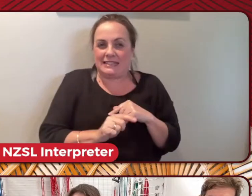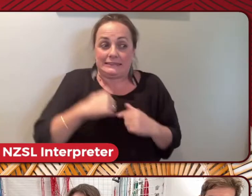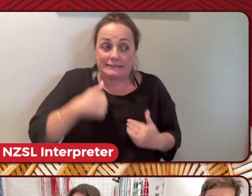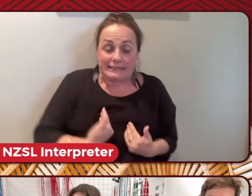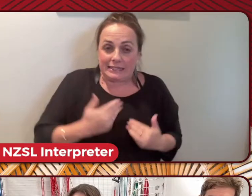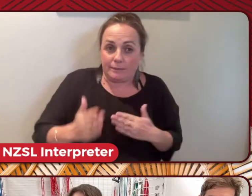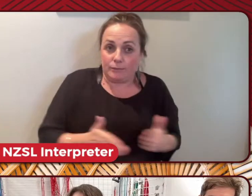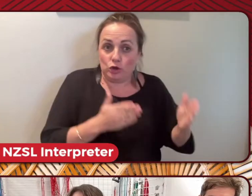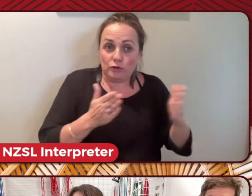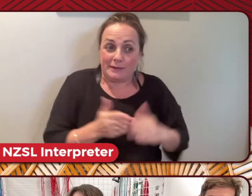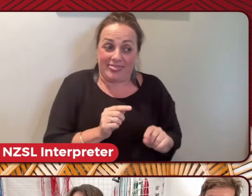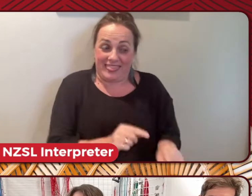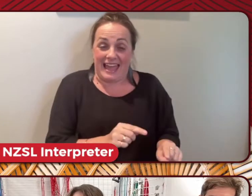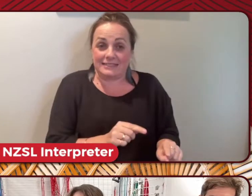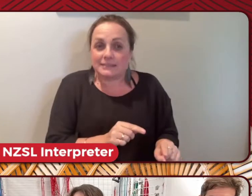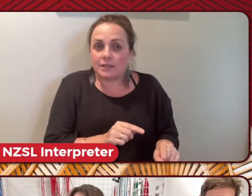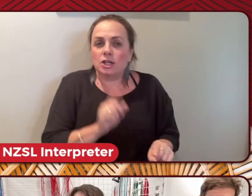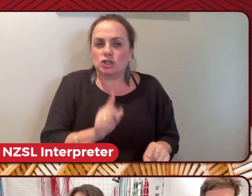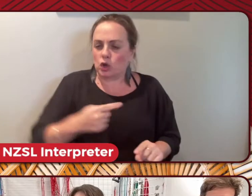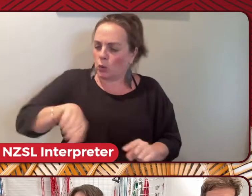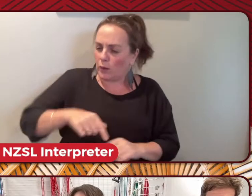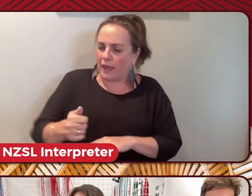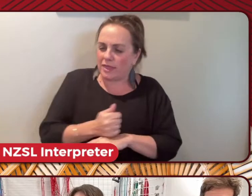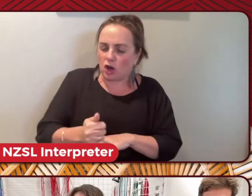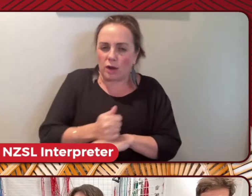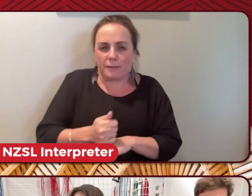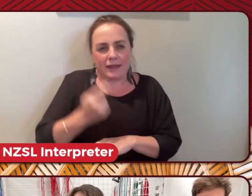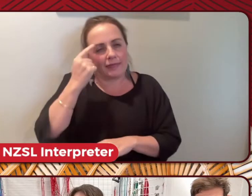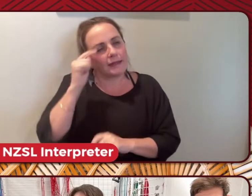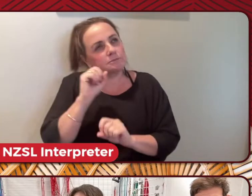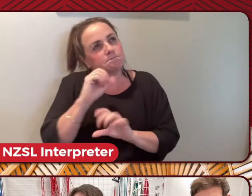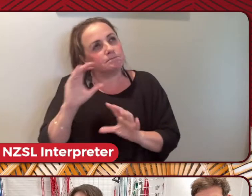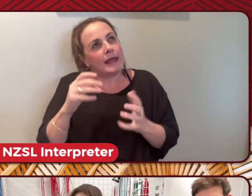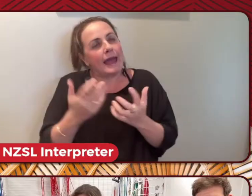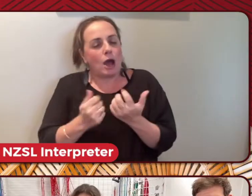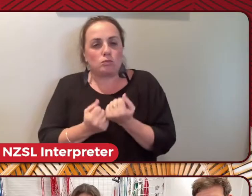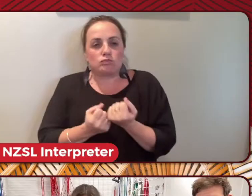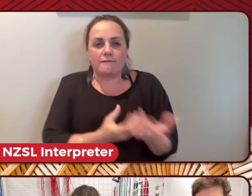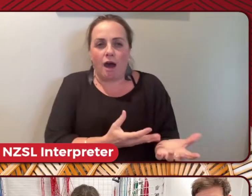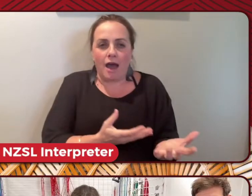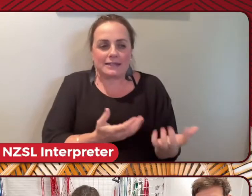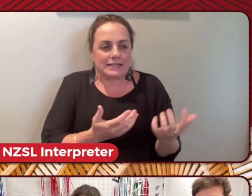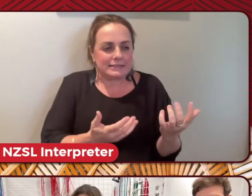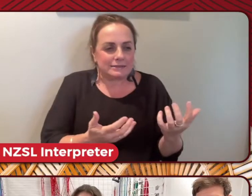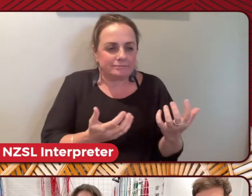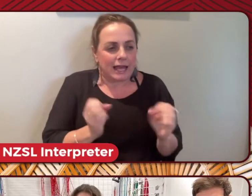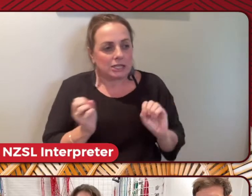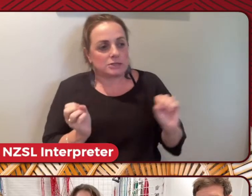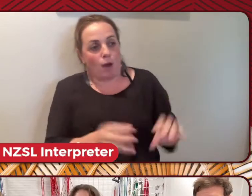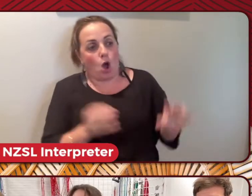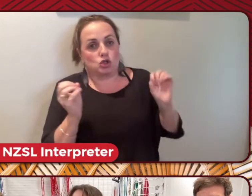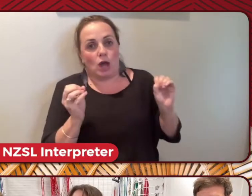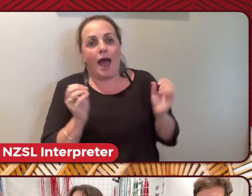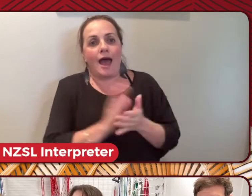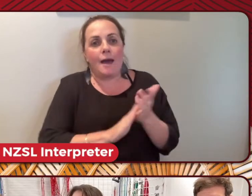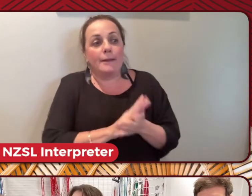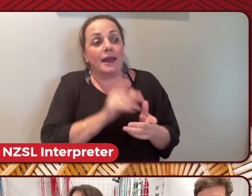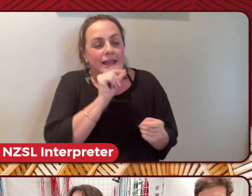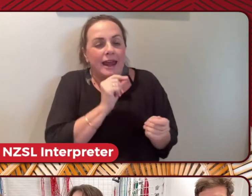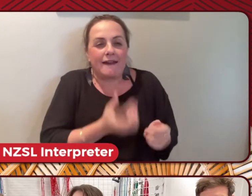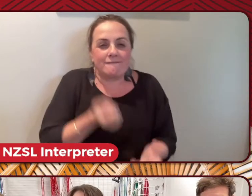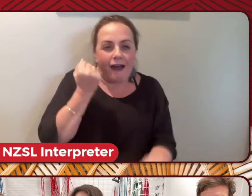part of therapy, we're looking at how to provide the handling, the techniques, the exposure, so that they can find